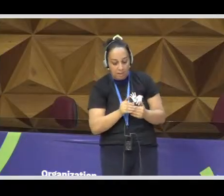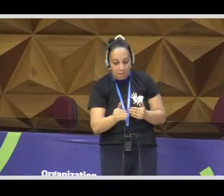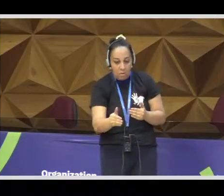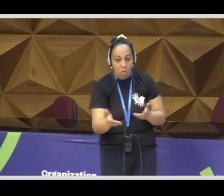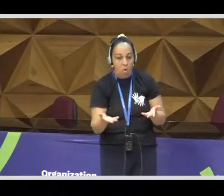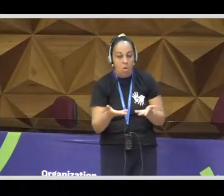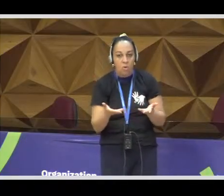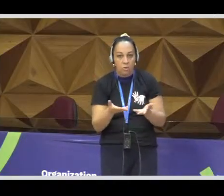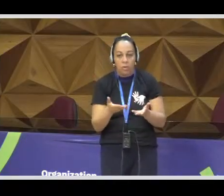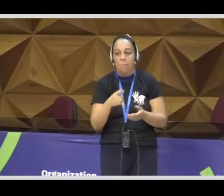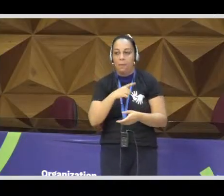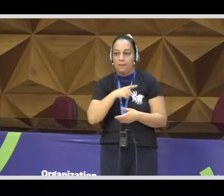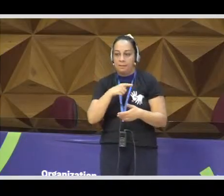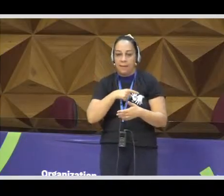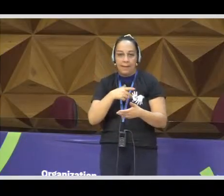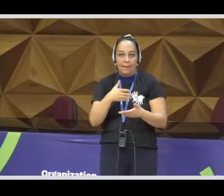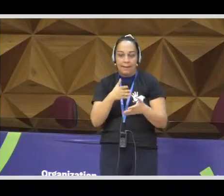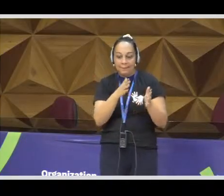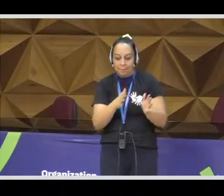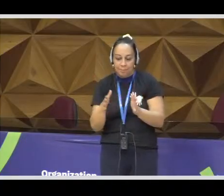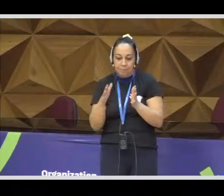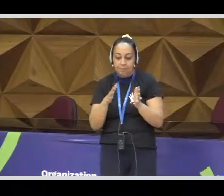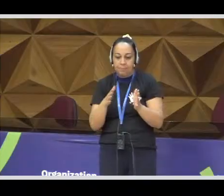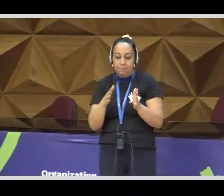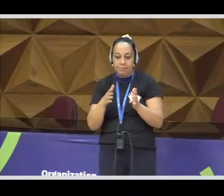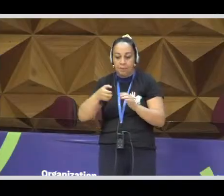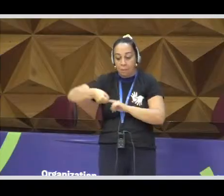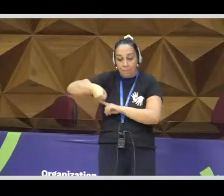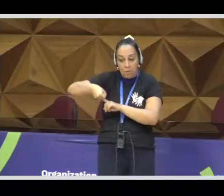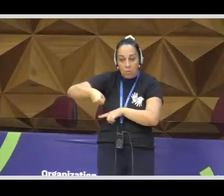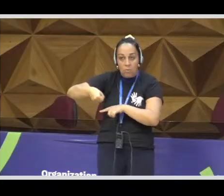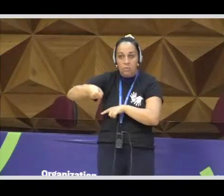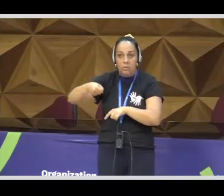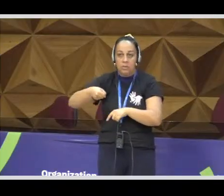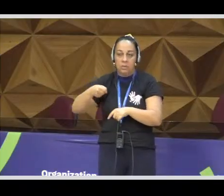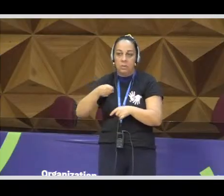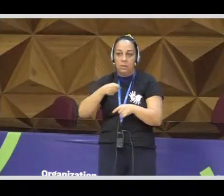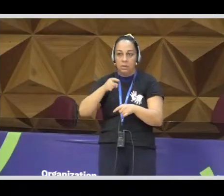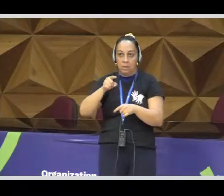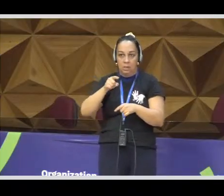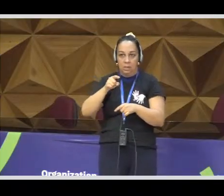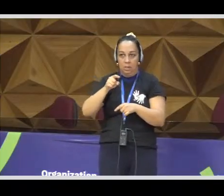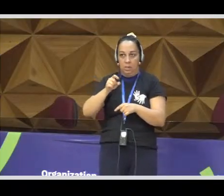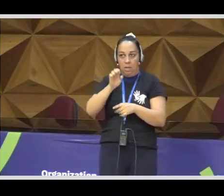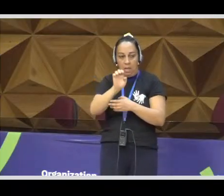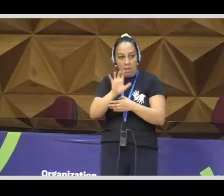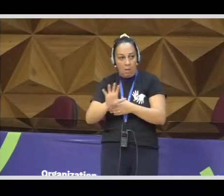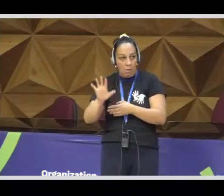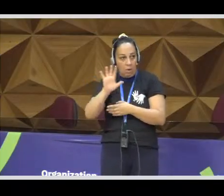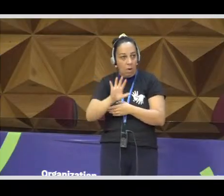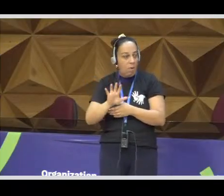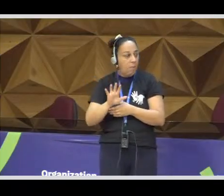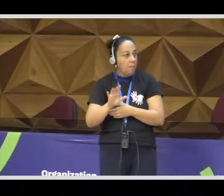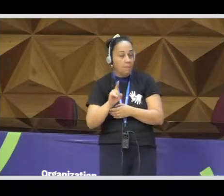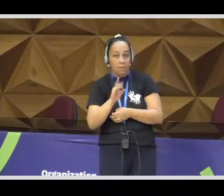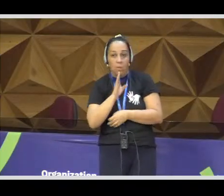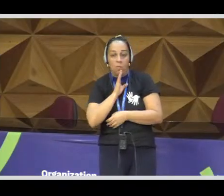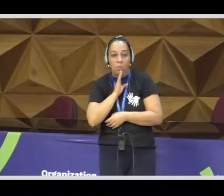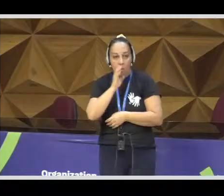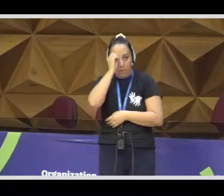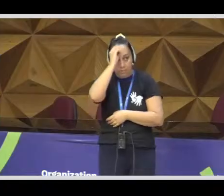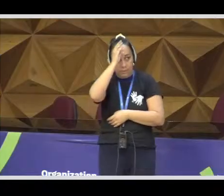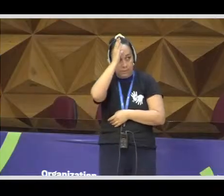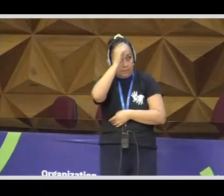ERC grants from Europe, which is a kind of outstanding recognition that funds the research